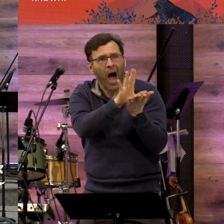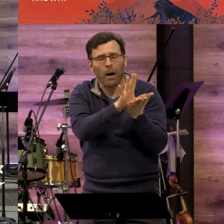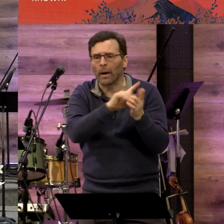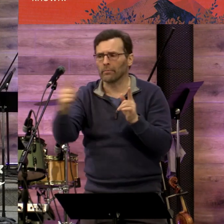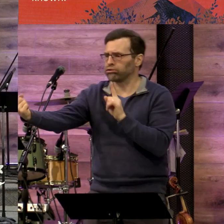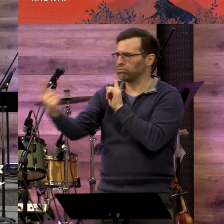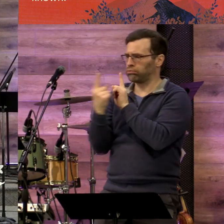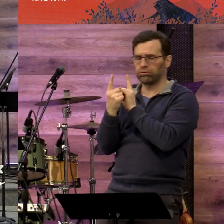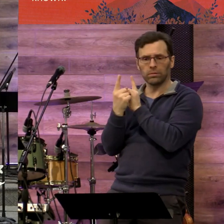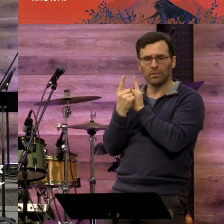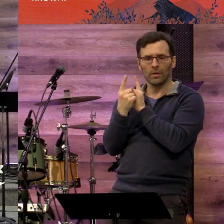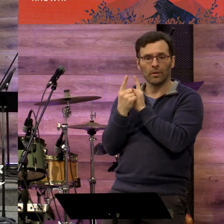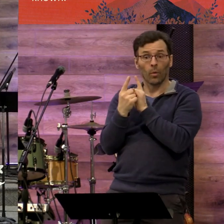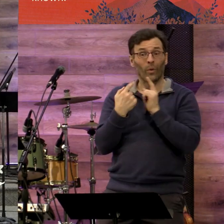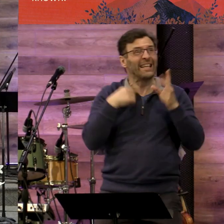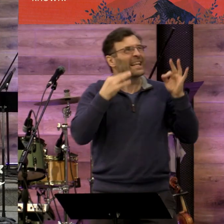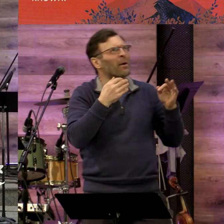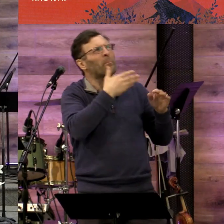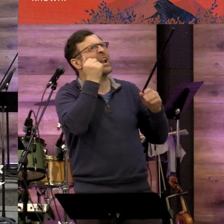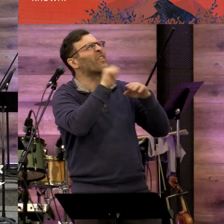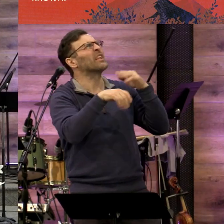that we could do a better job than him.